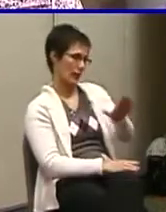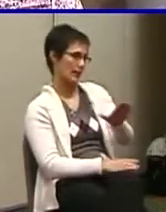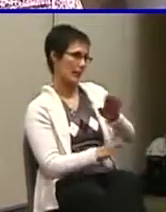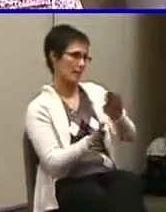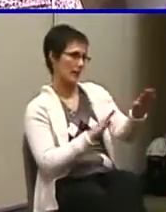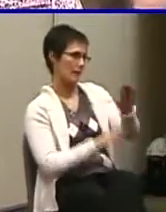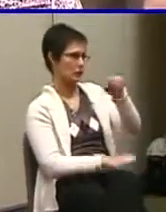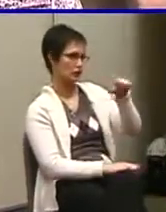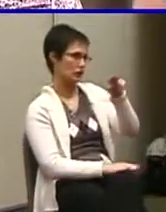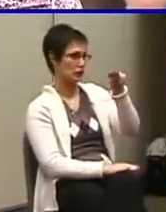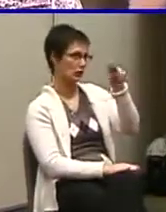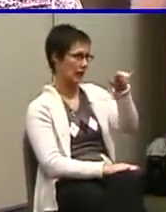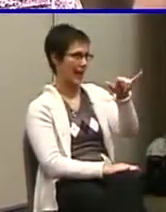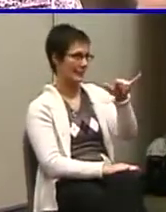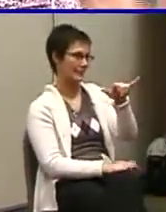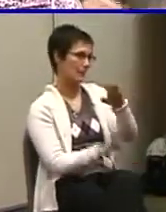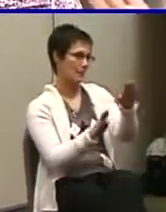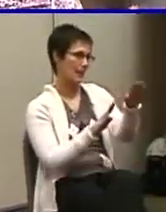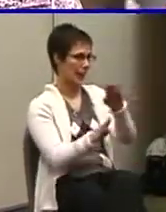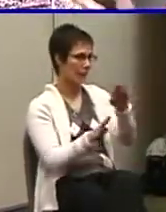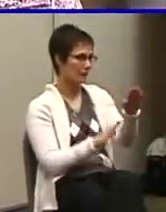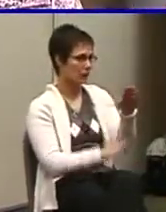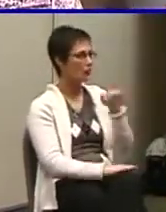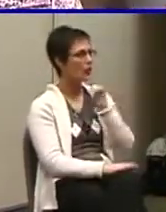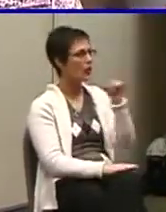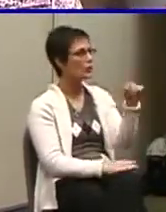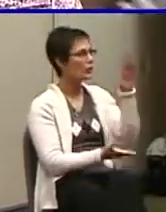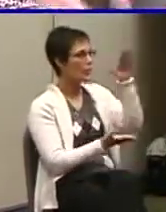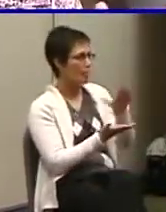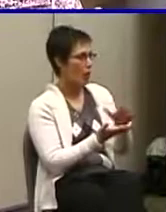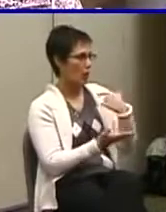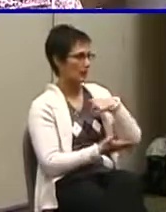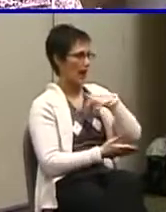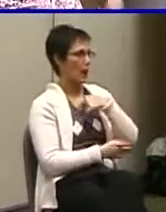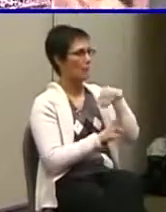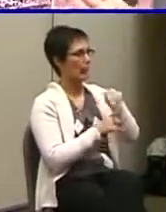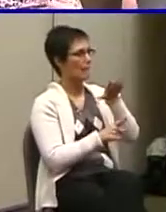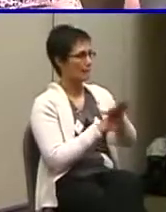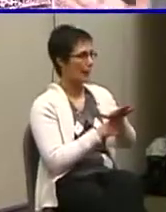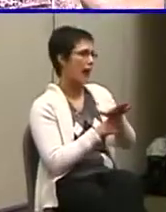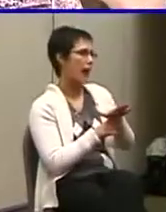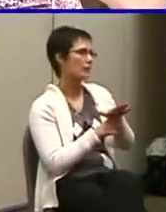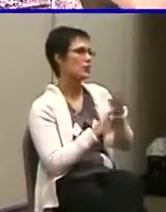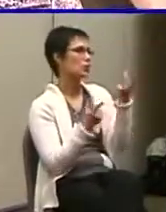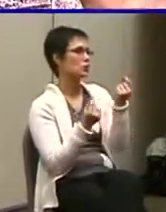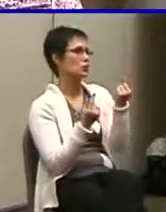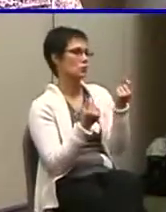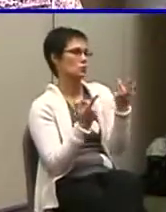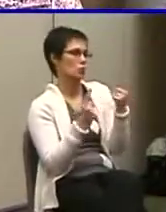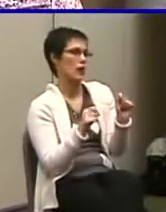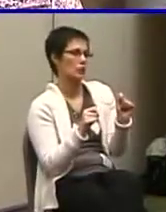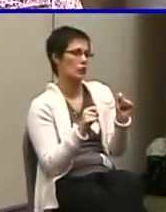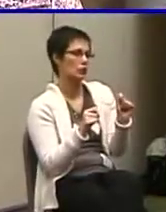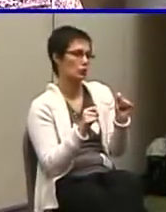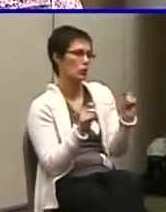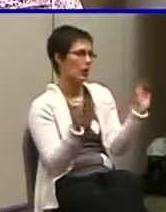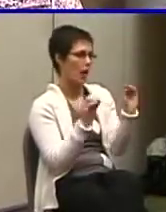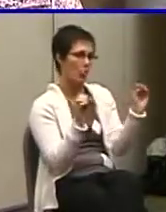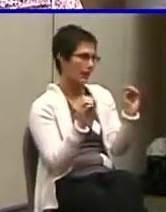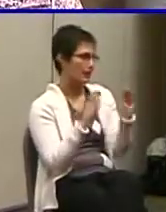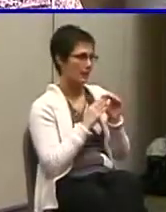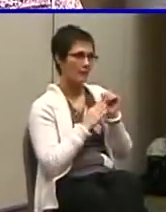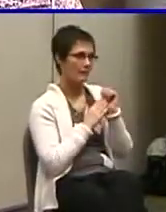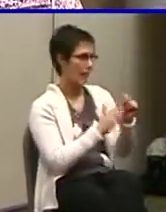it's, that really lowers our impact on anything we're trying to do when nothing is being followed at